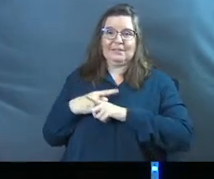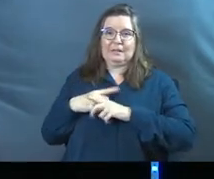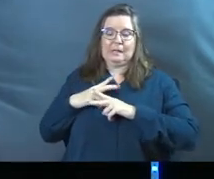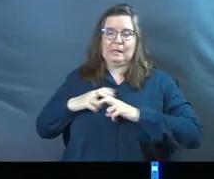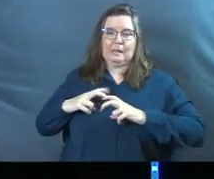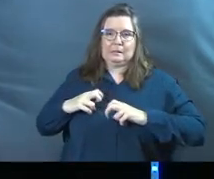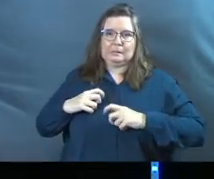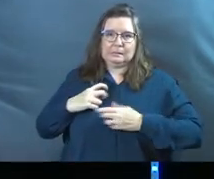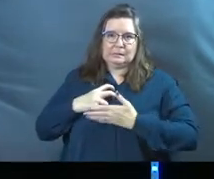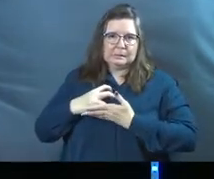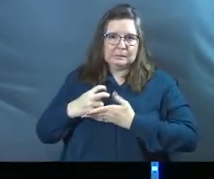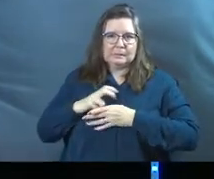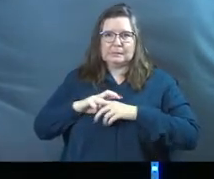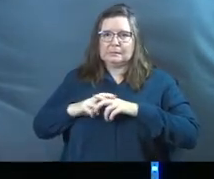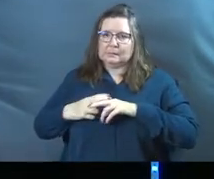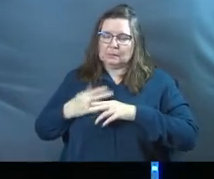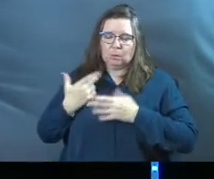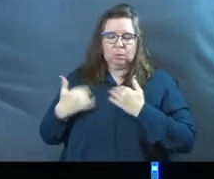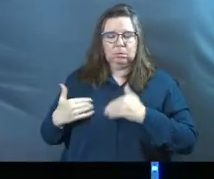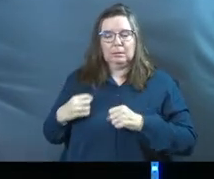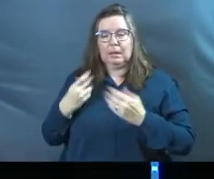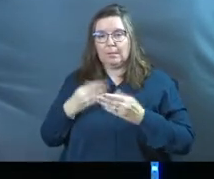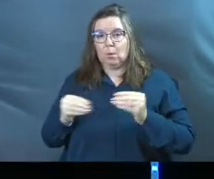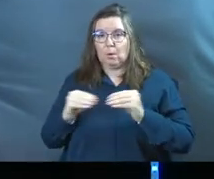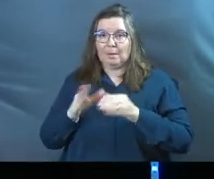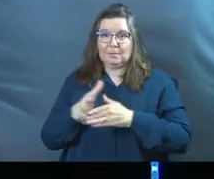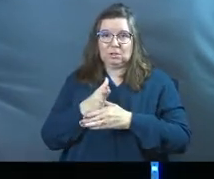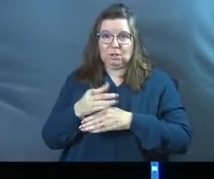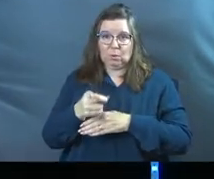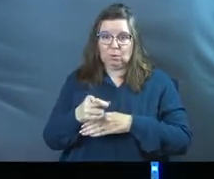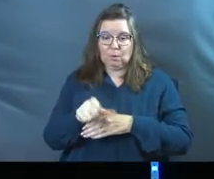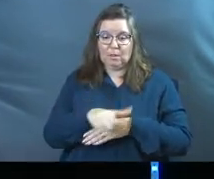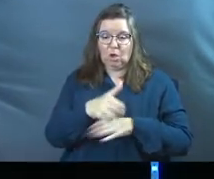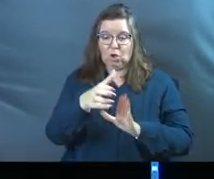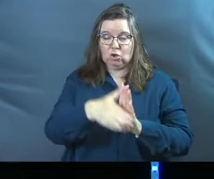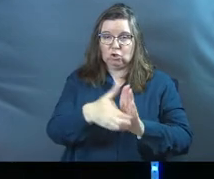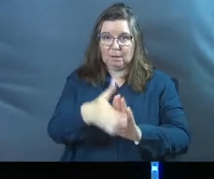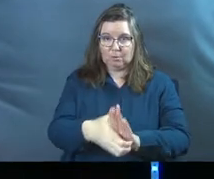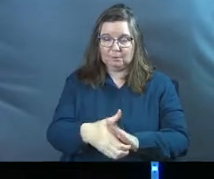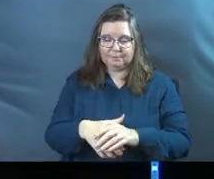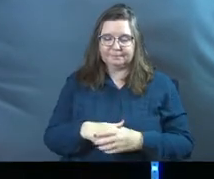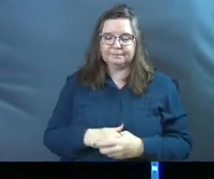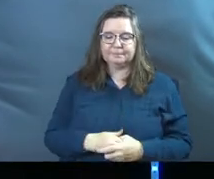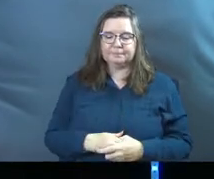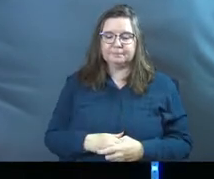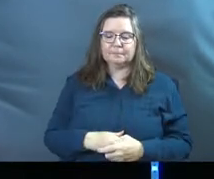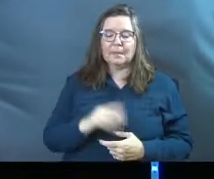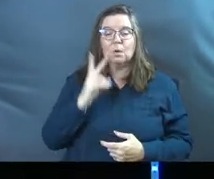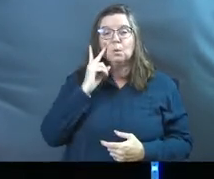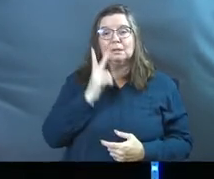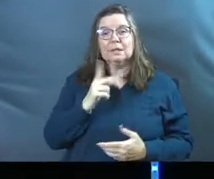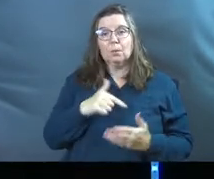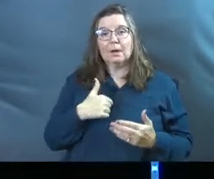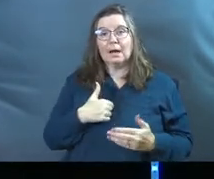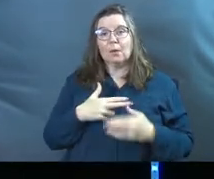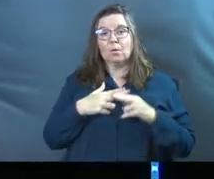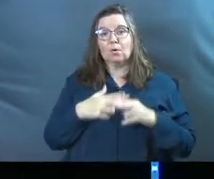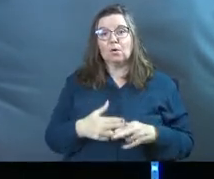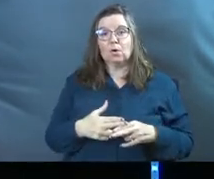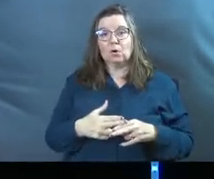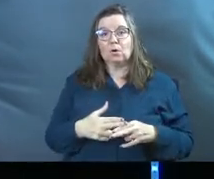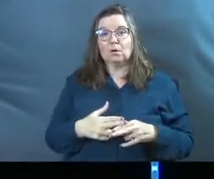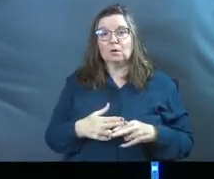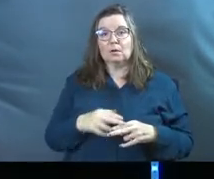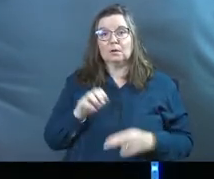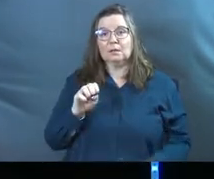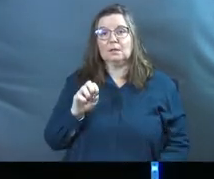here. There's a lot more that I'm about to share with you in the other chapters. And you're going to see what I would call